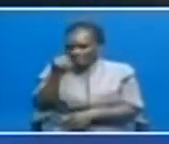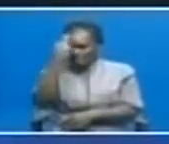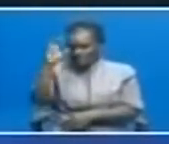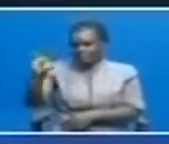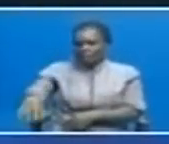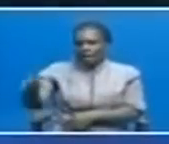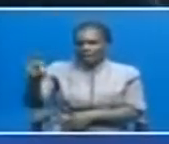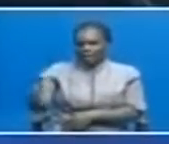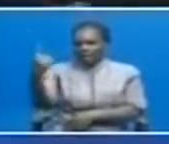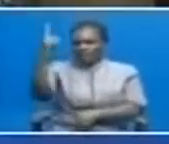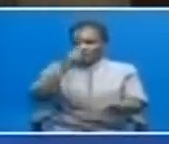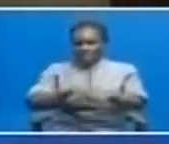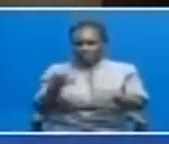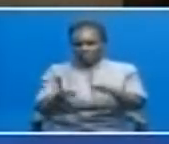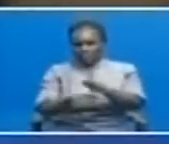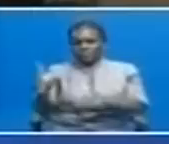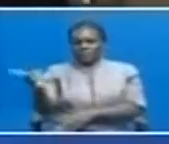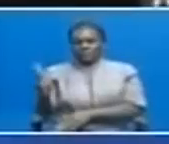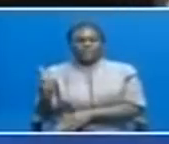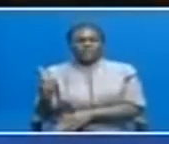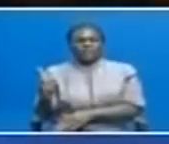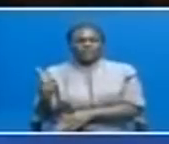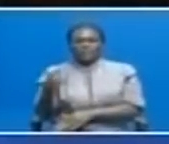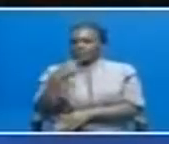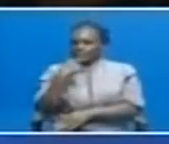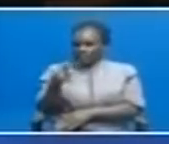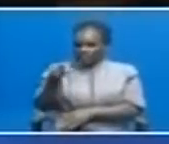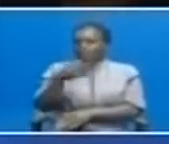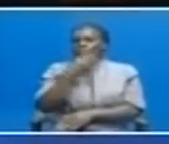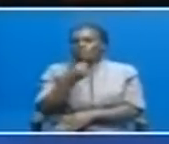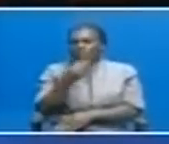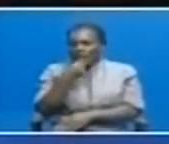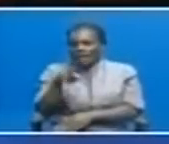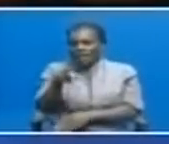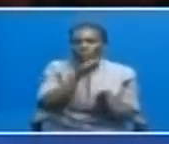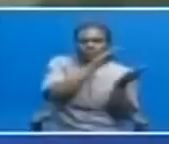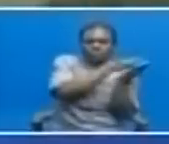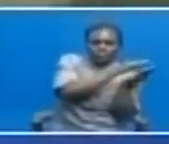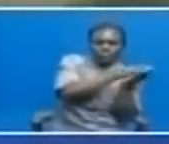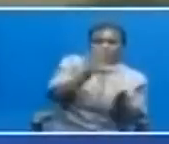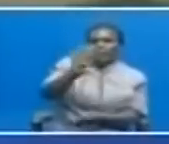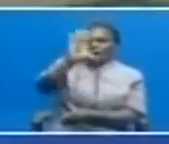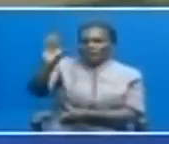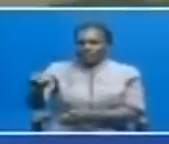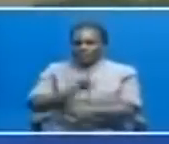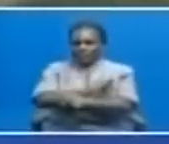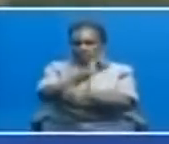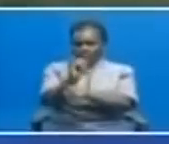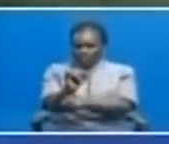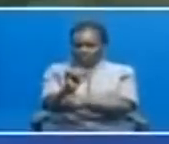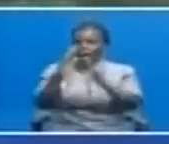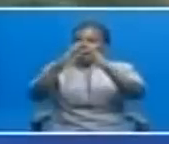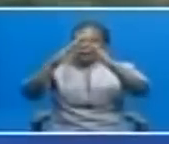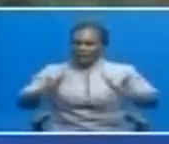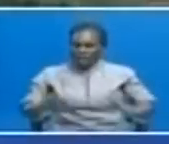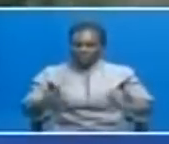with Kenya's one-time Vice President Joseph Marumbi describing him as a man who was keen on preserving the African art. Alan says that the